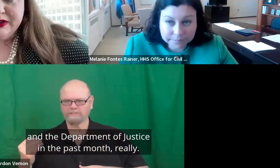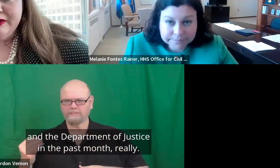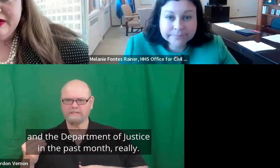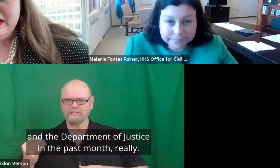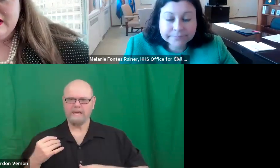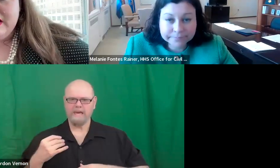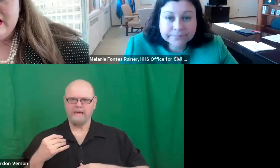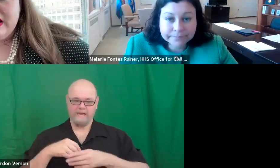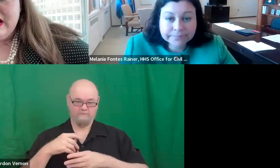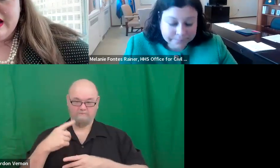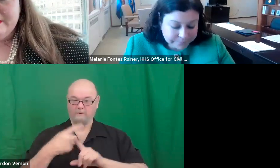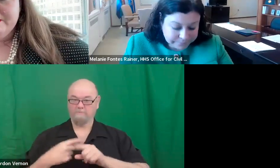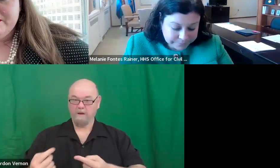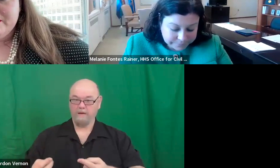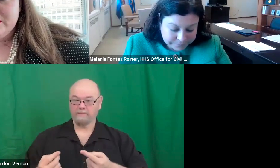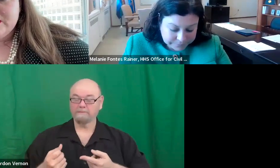month, really.